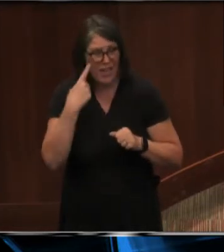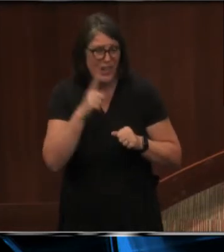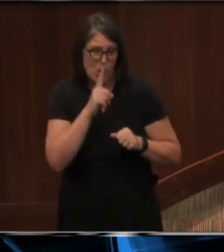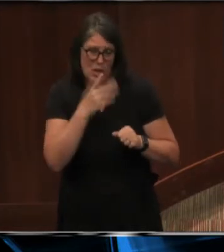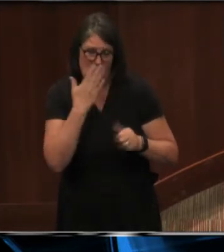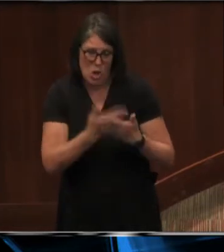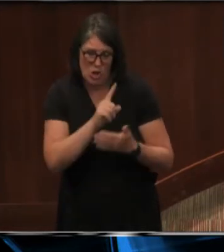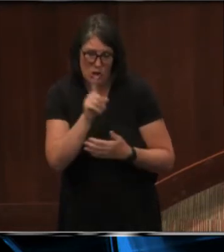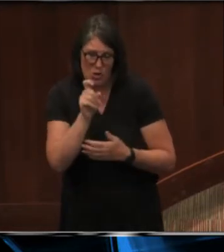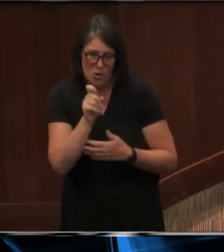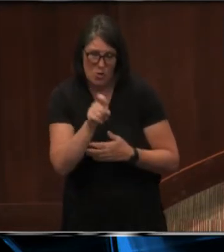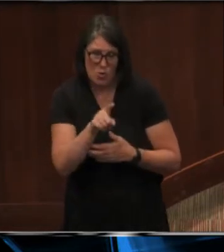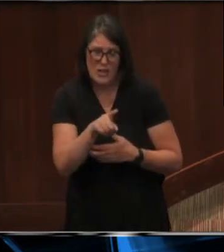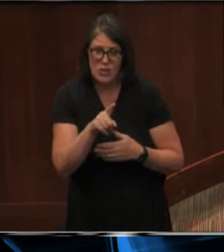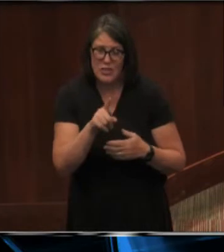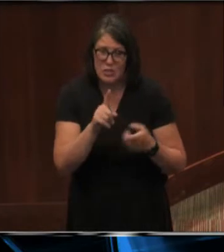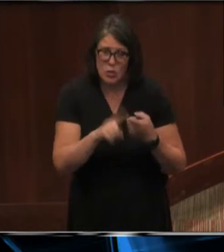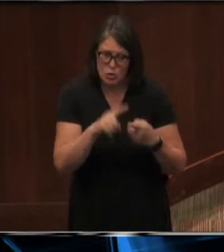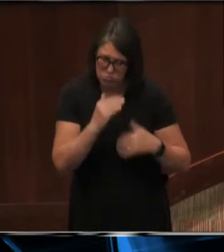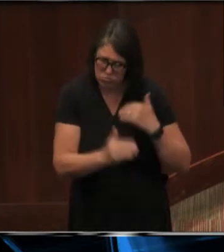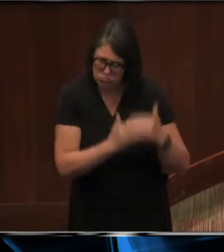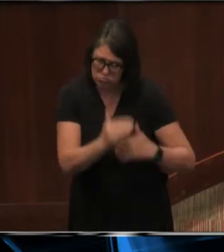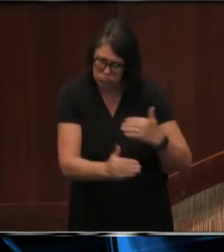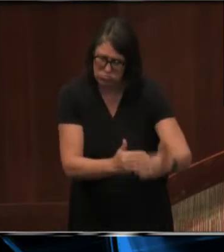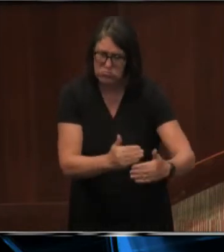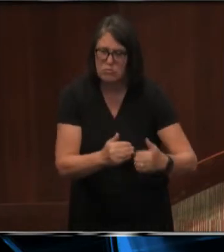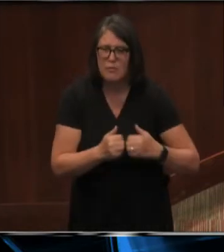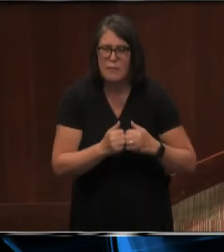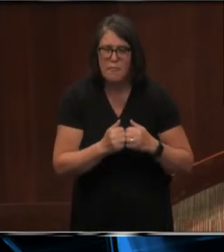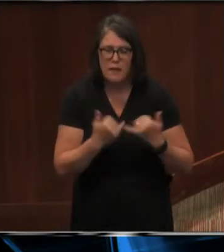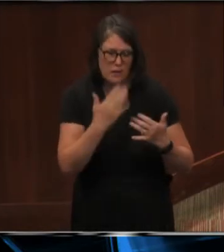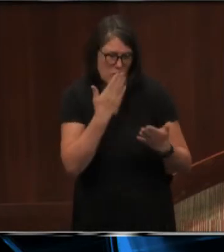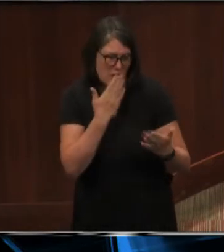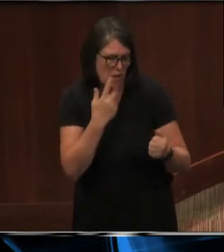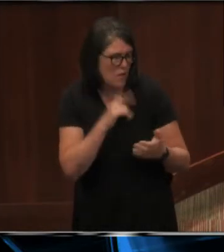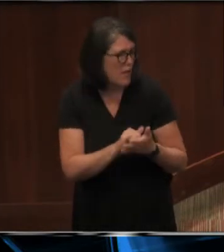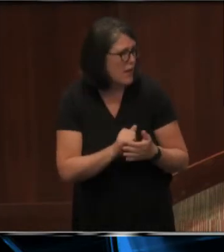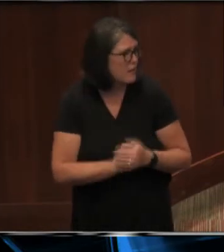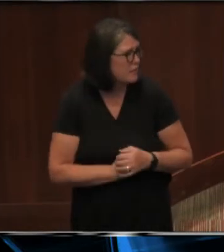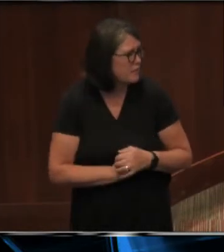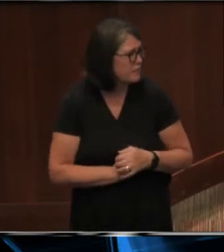to clarify as we navigate through this. So thank you for that.